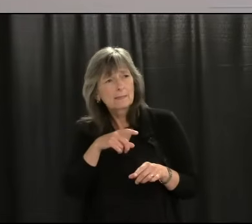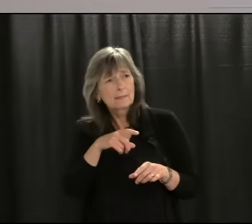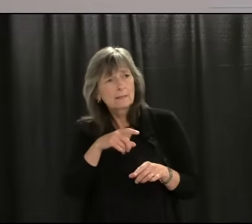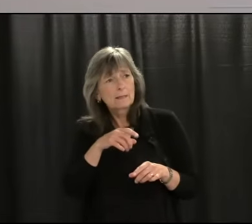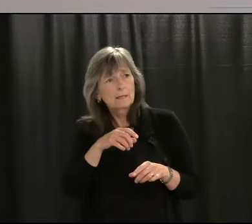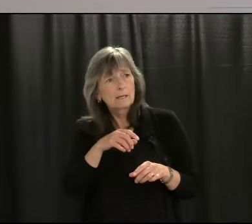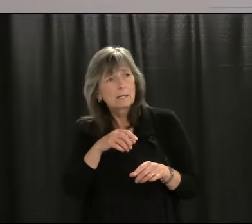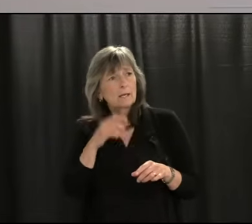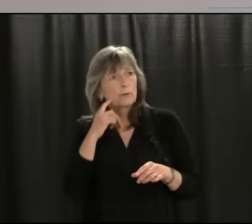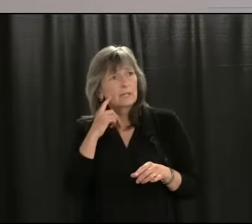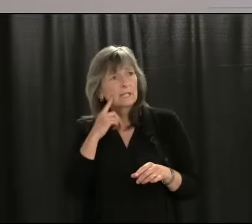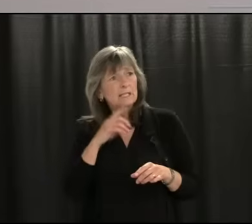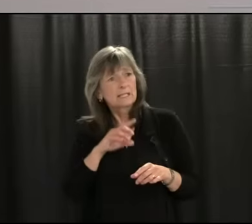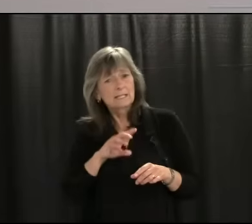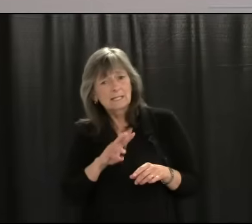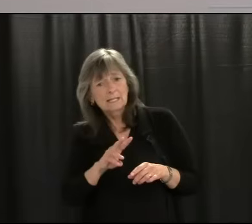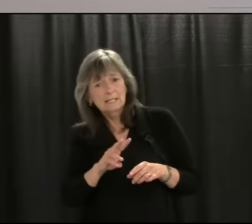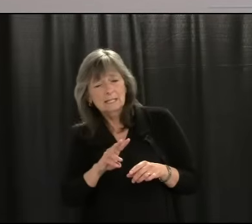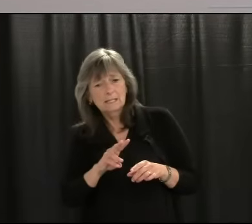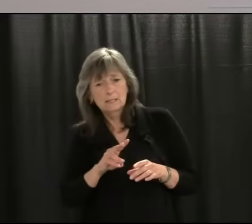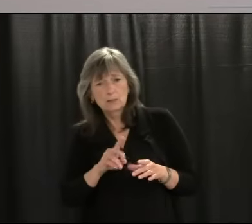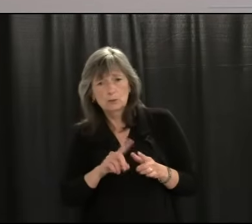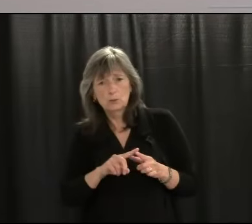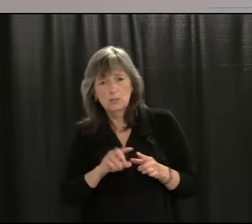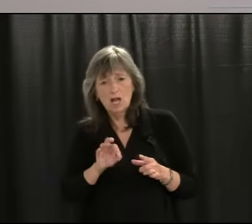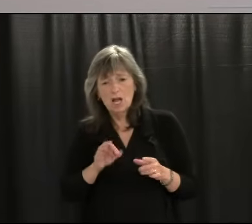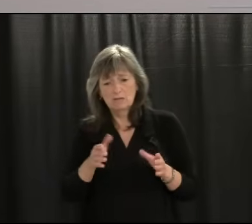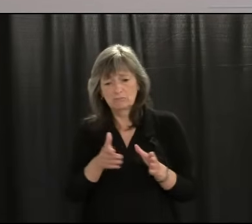think beyond that we haven't been able to confirm.